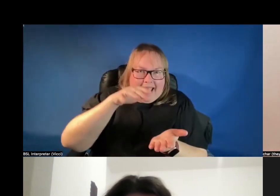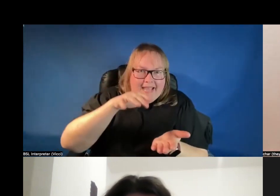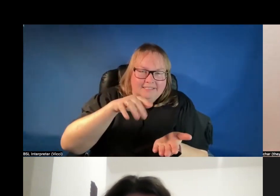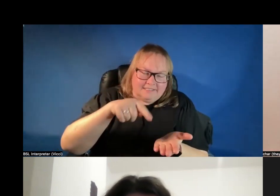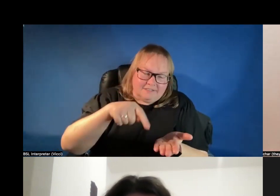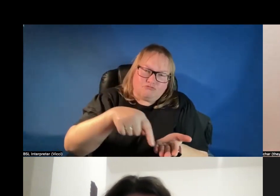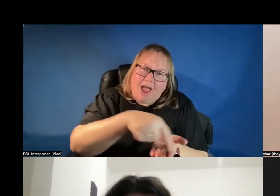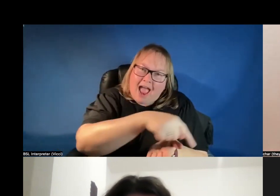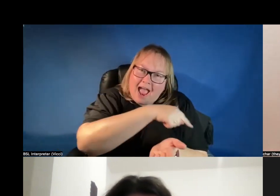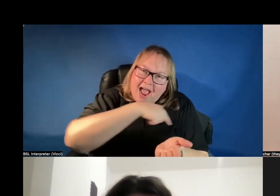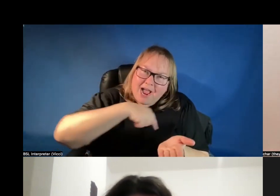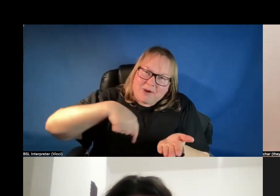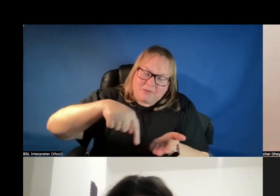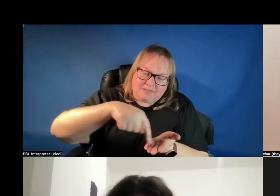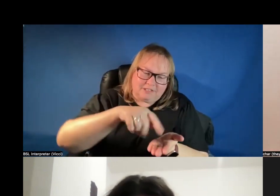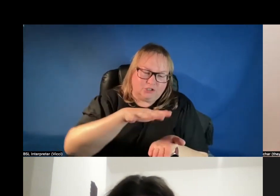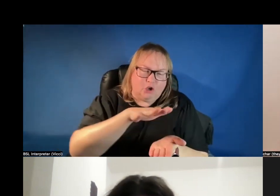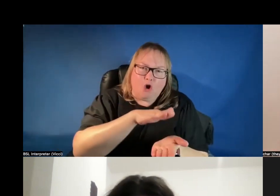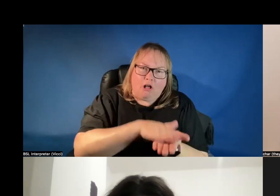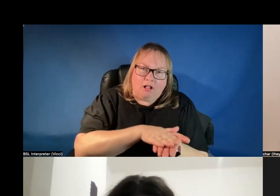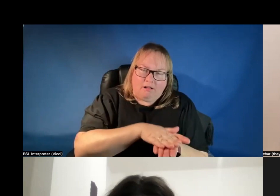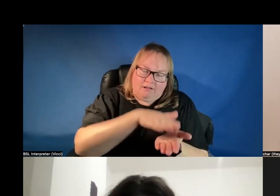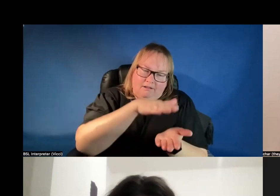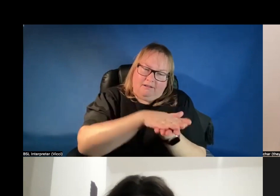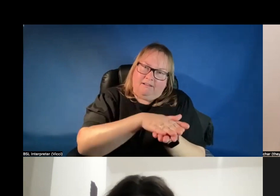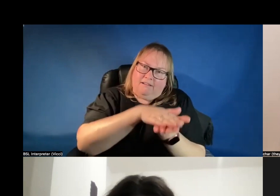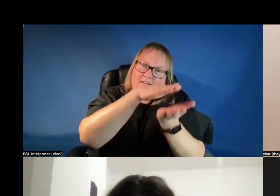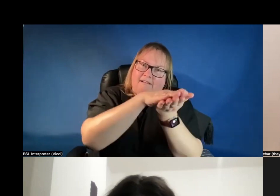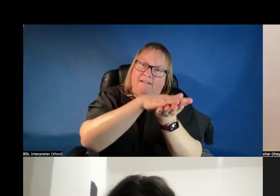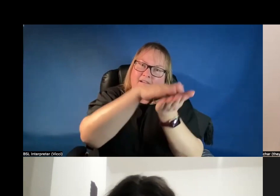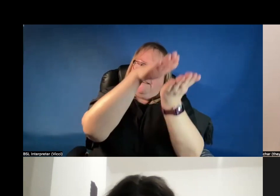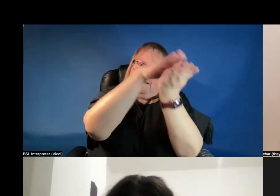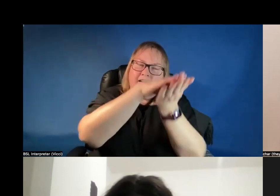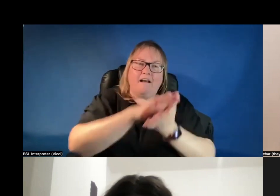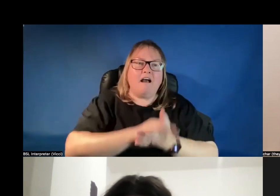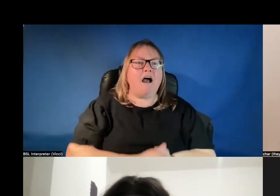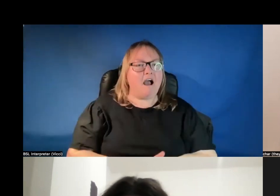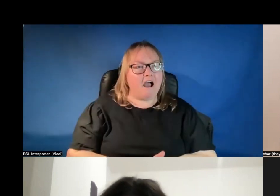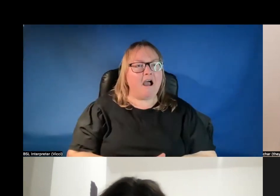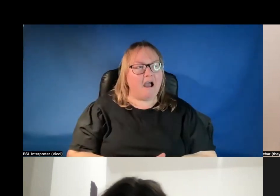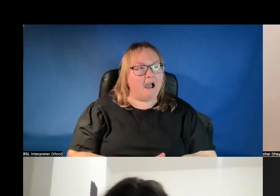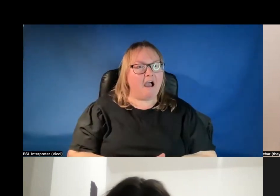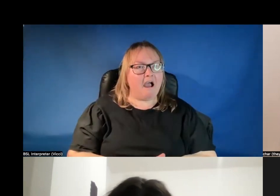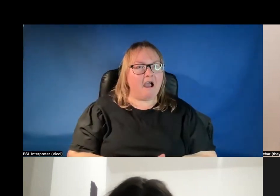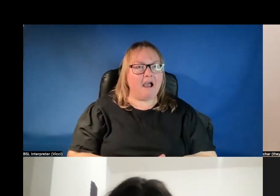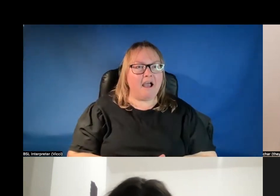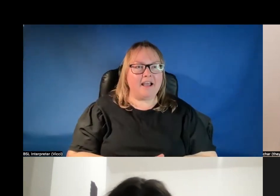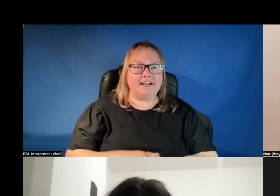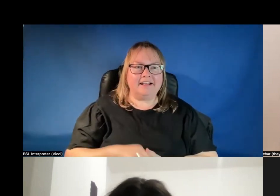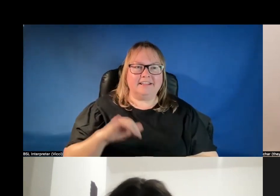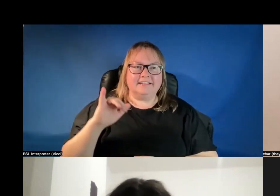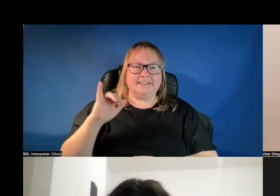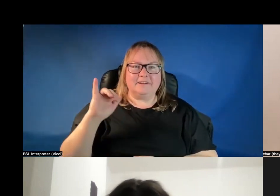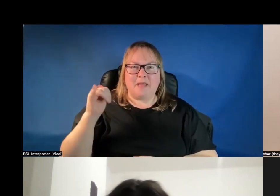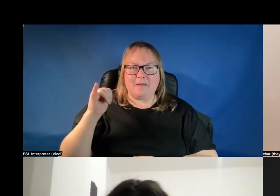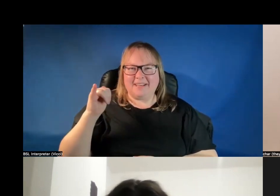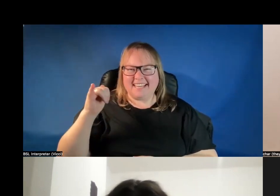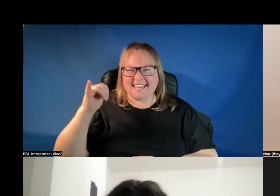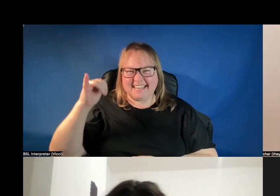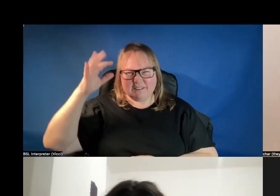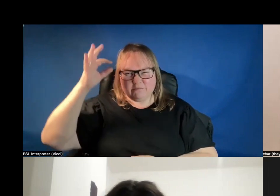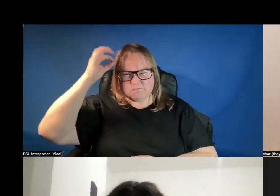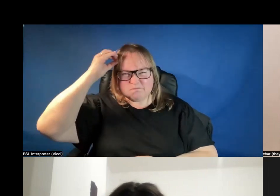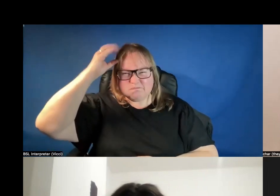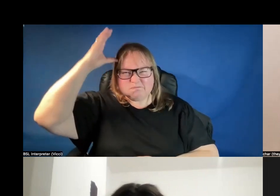circles is probably some kind of like physician's description of time with, I don't know, I feel like there's